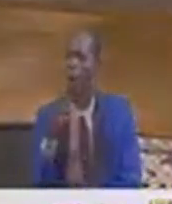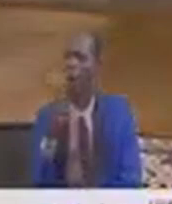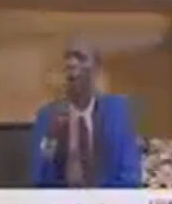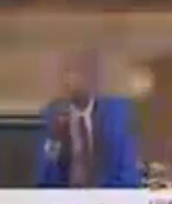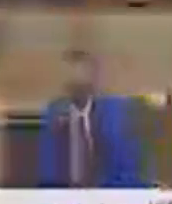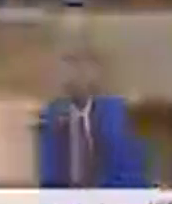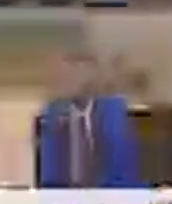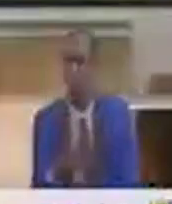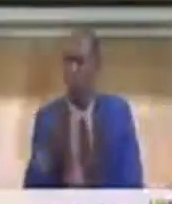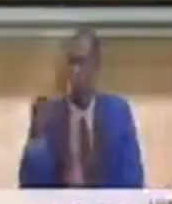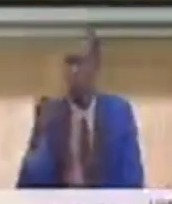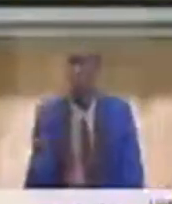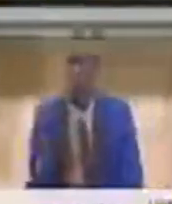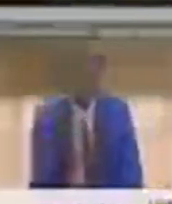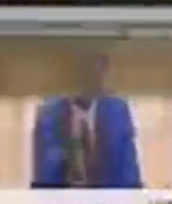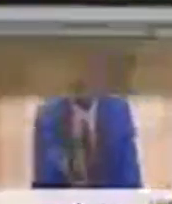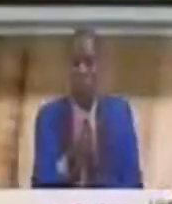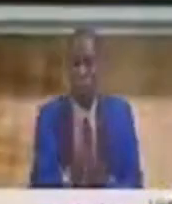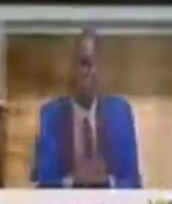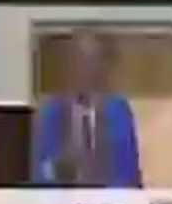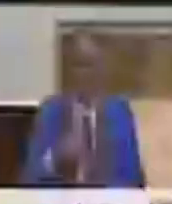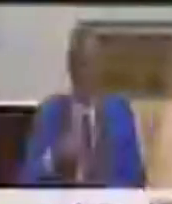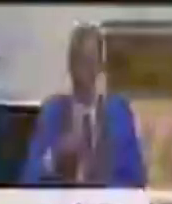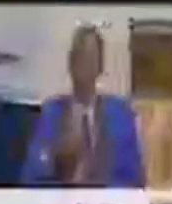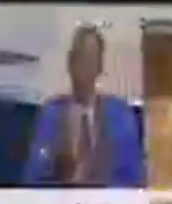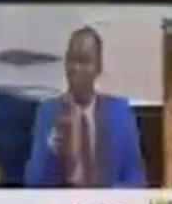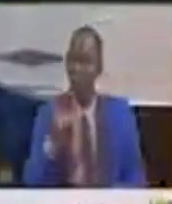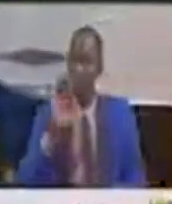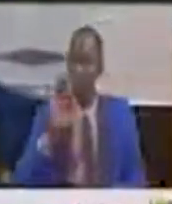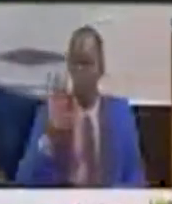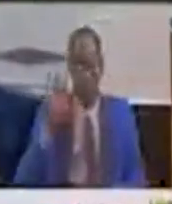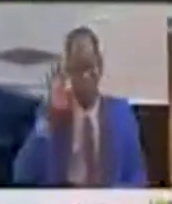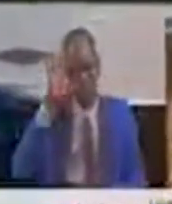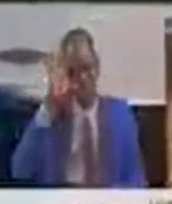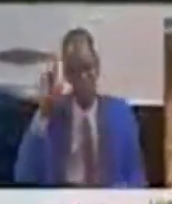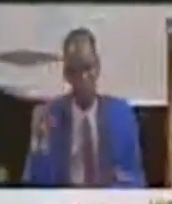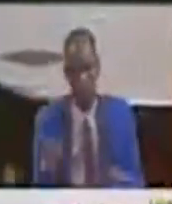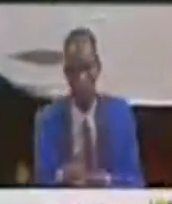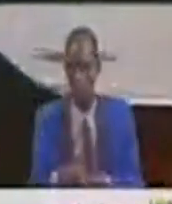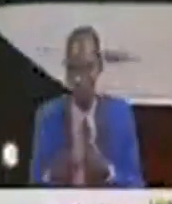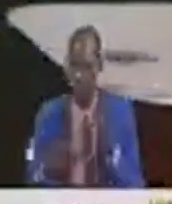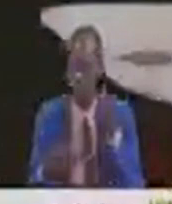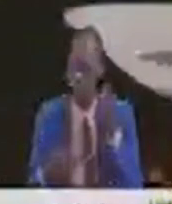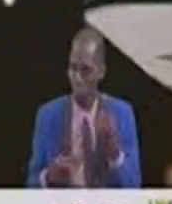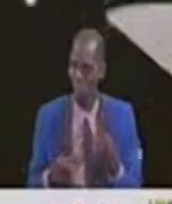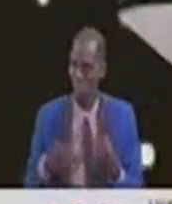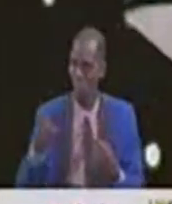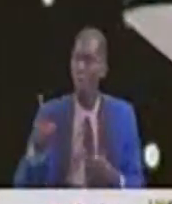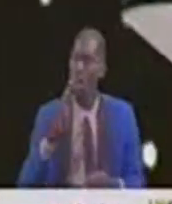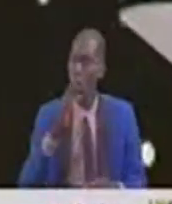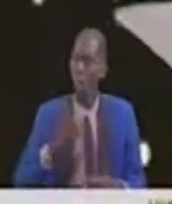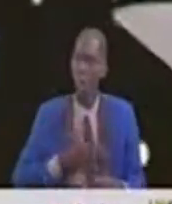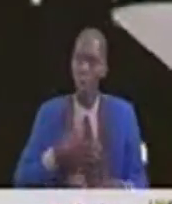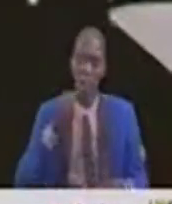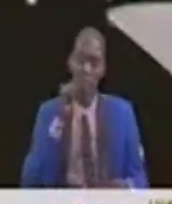that planted that lie in Sarah. And so they got together and